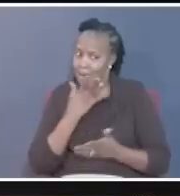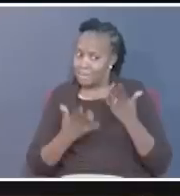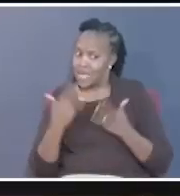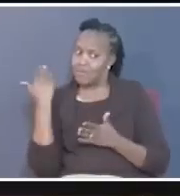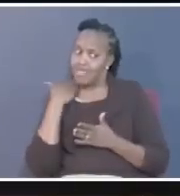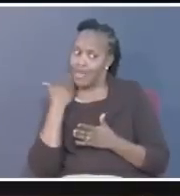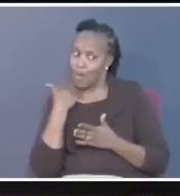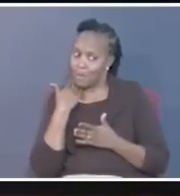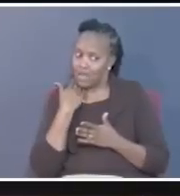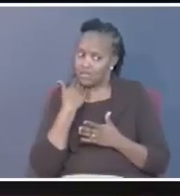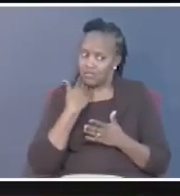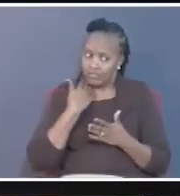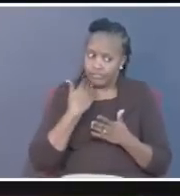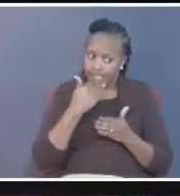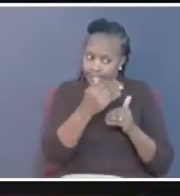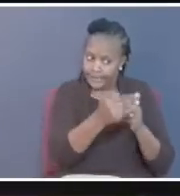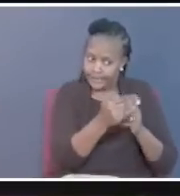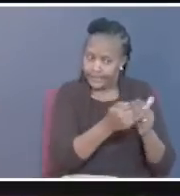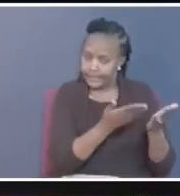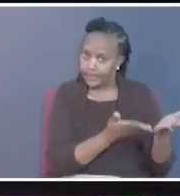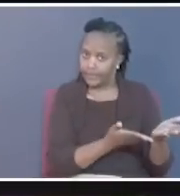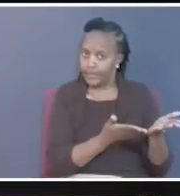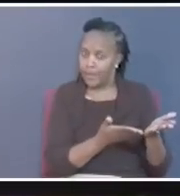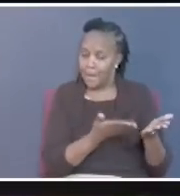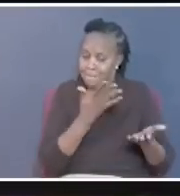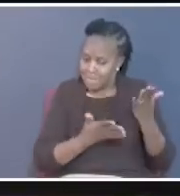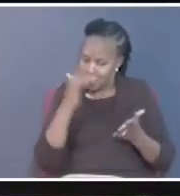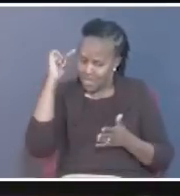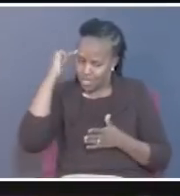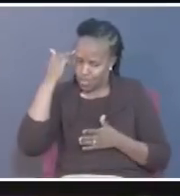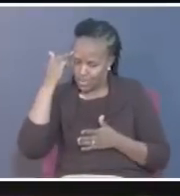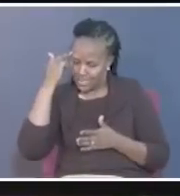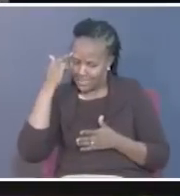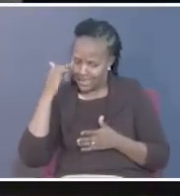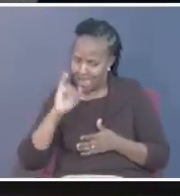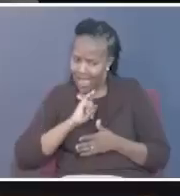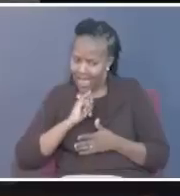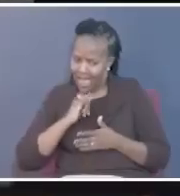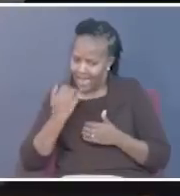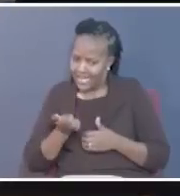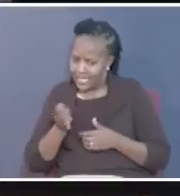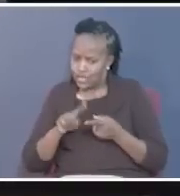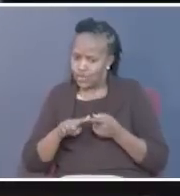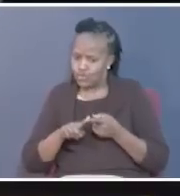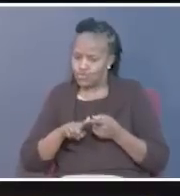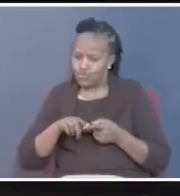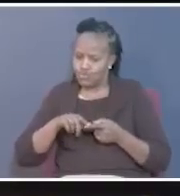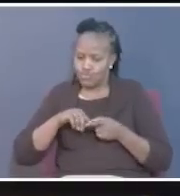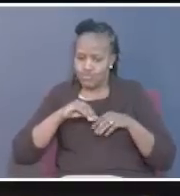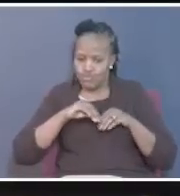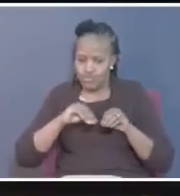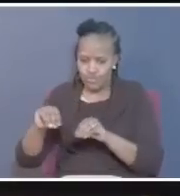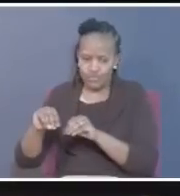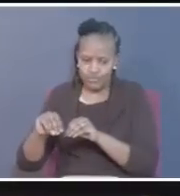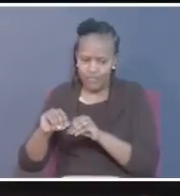vicinity. And so perhaps the priest thought to himself that he needed to move as far away as possible and as fast